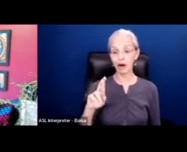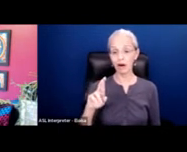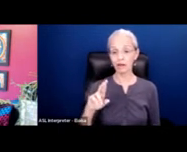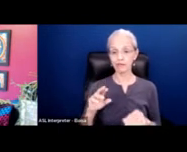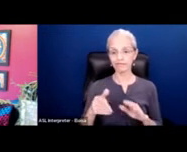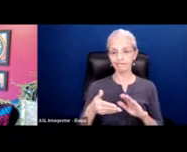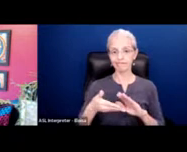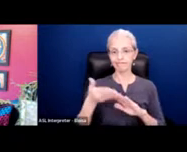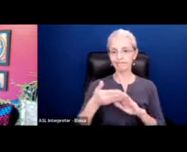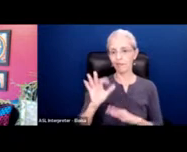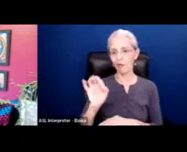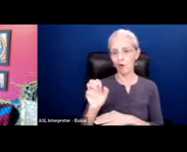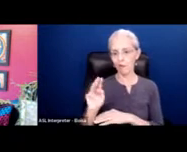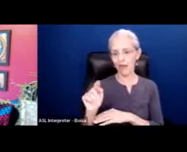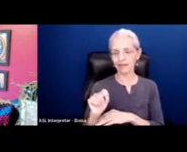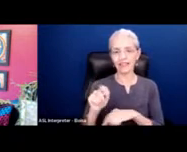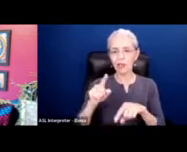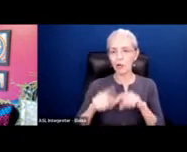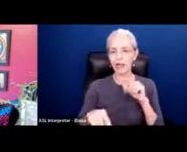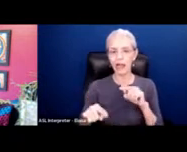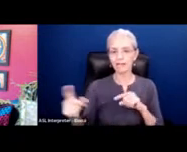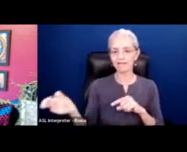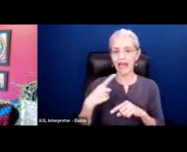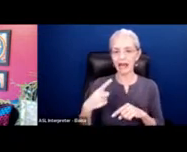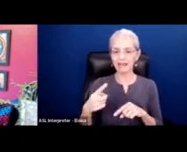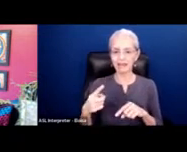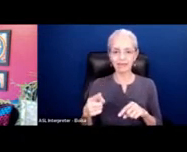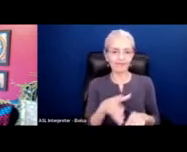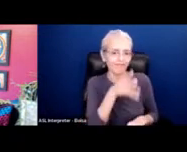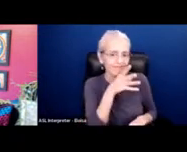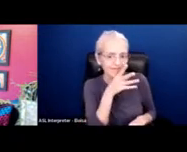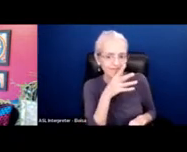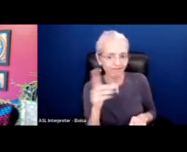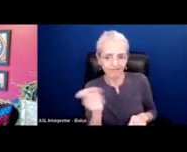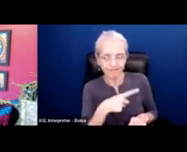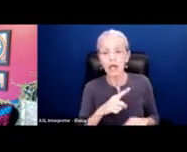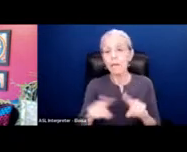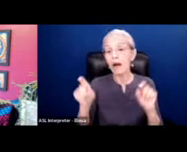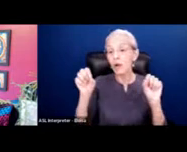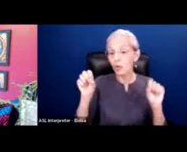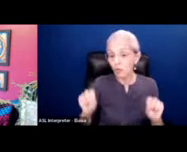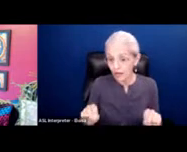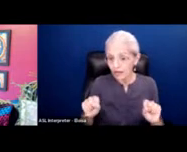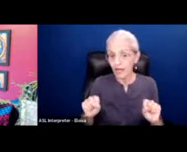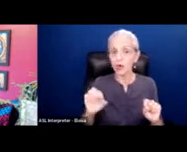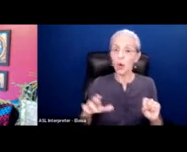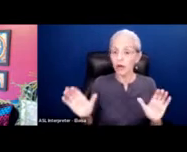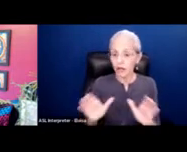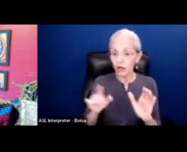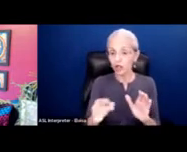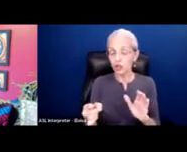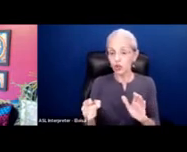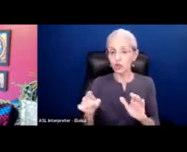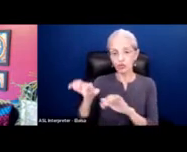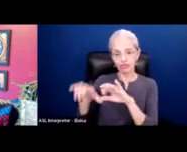use, to ask questions verbally during this webinar, but we very much encourage you to engage with us on